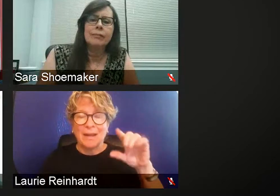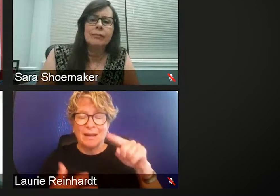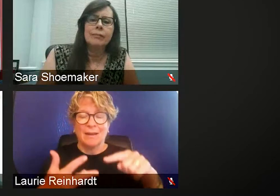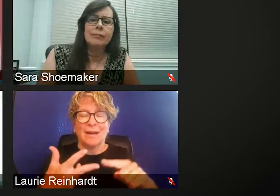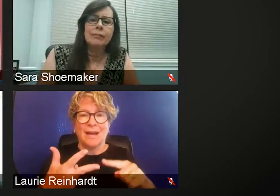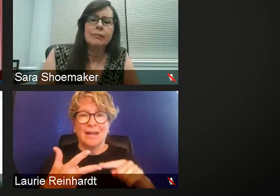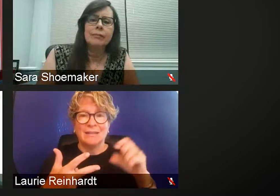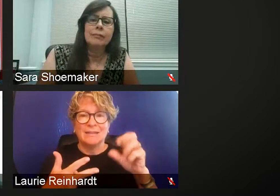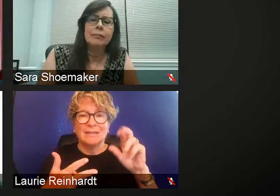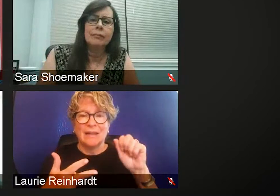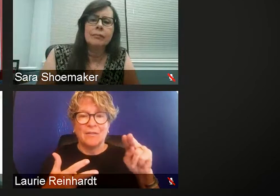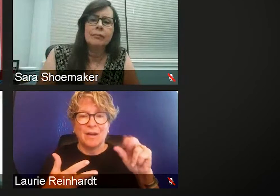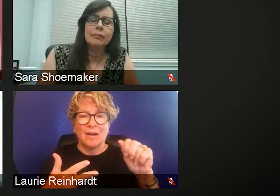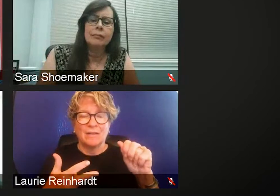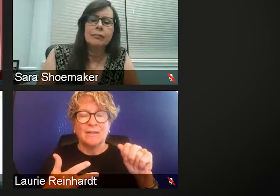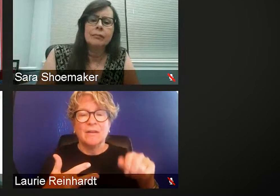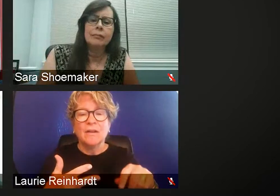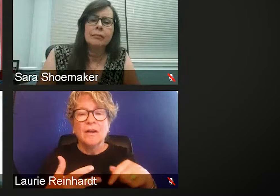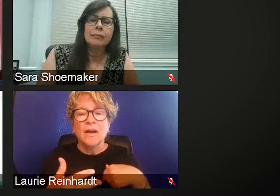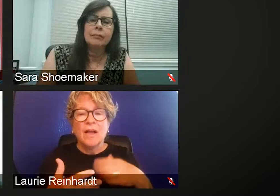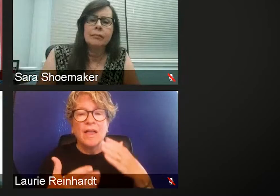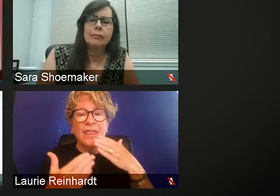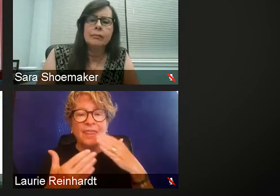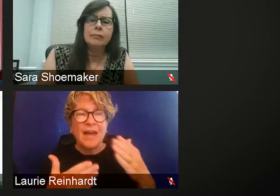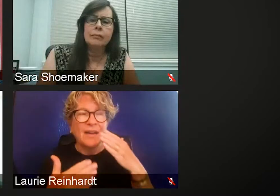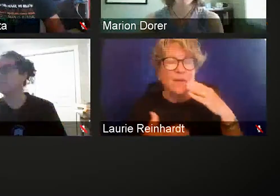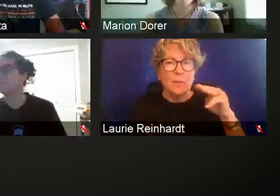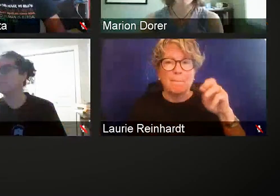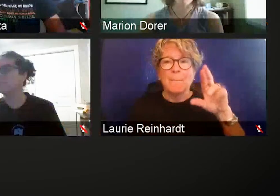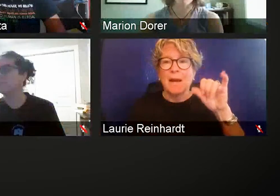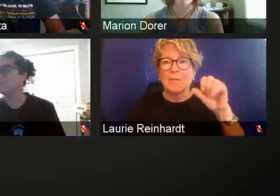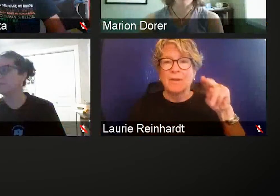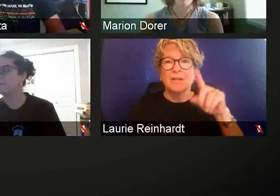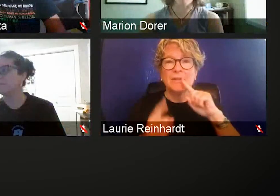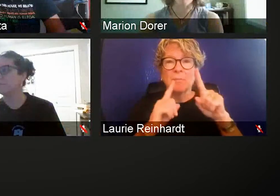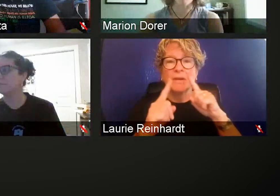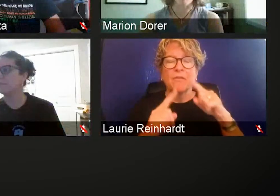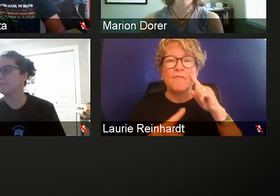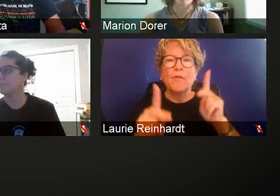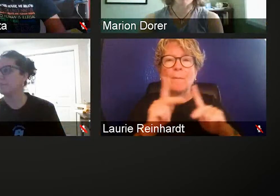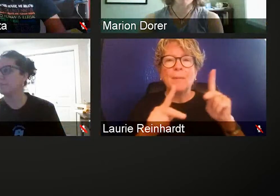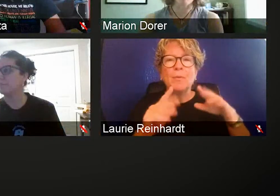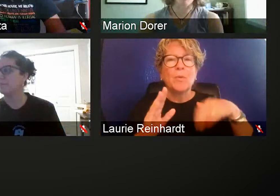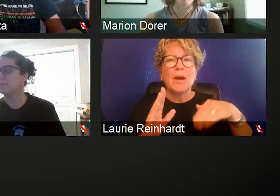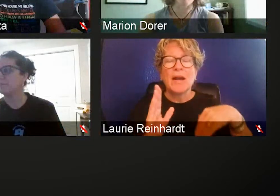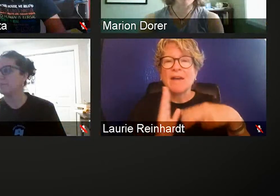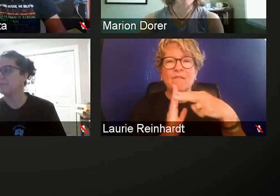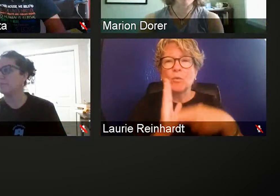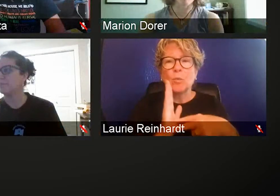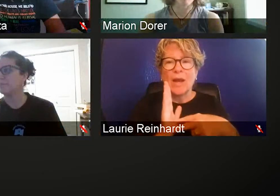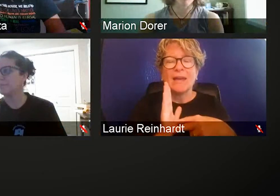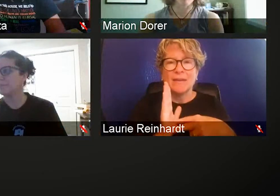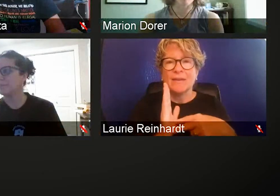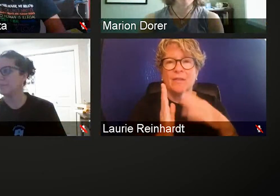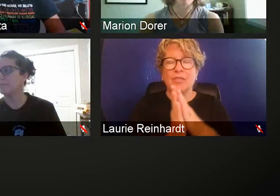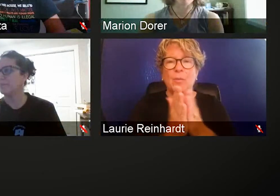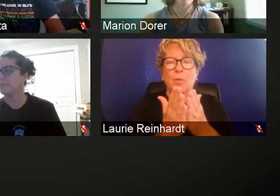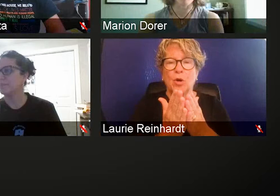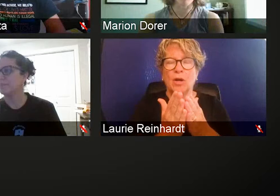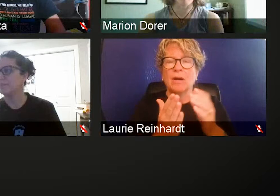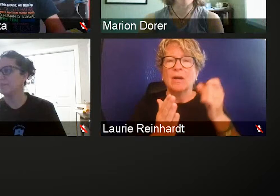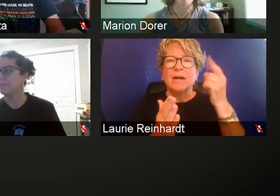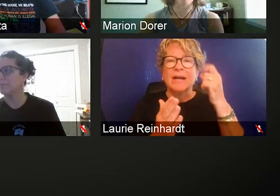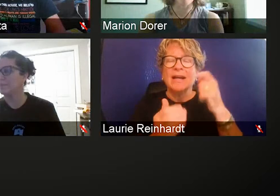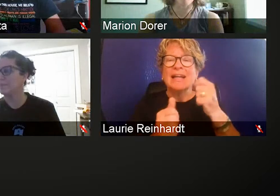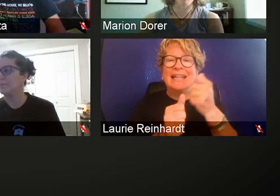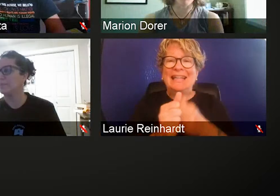definitions. I mean, for people who haven't read the book, pretty much every chapter of the book starts out with a